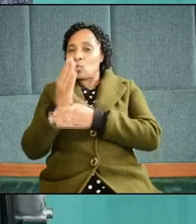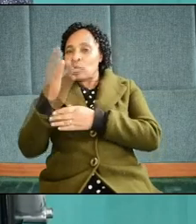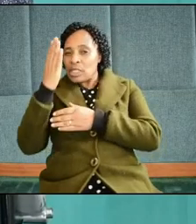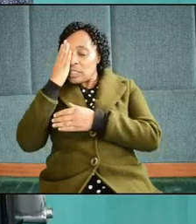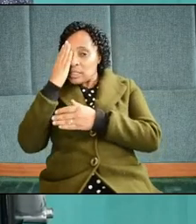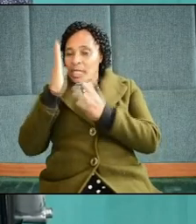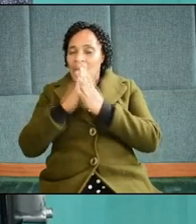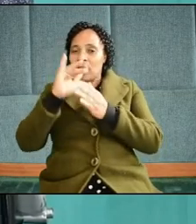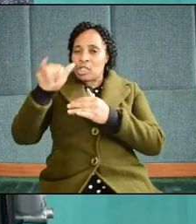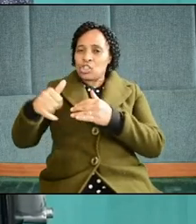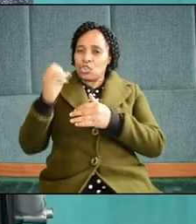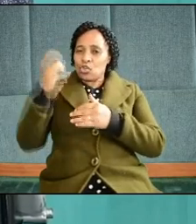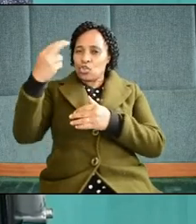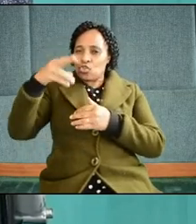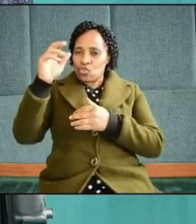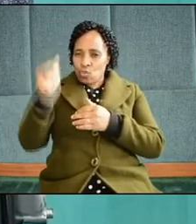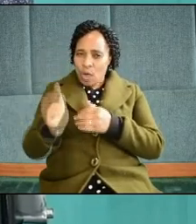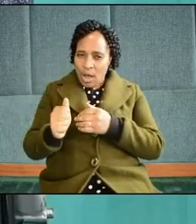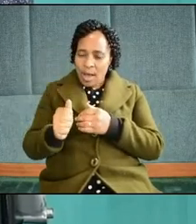Emim,